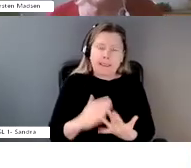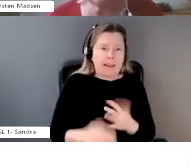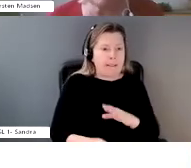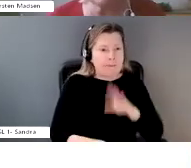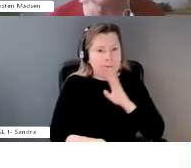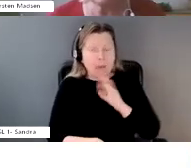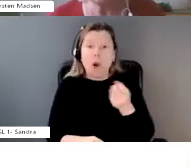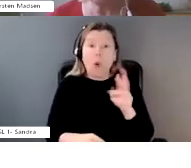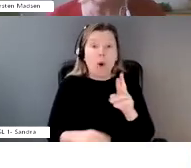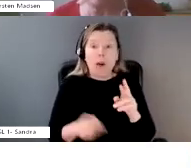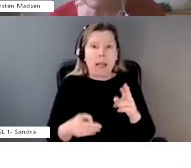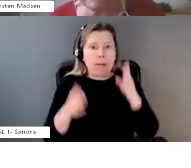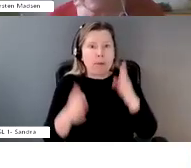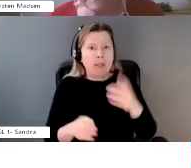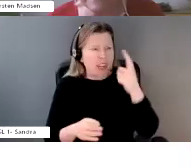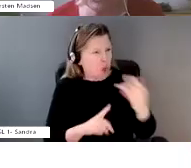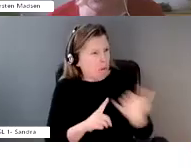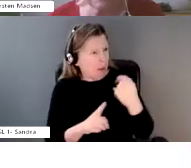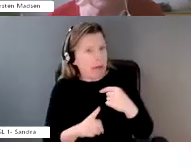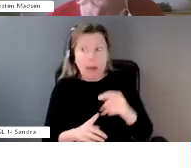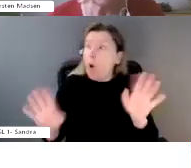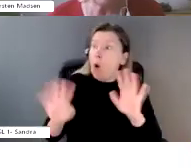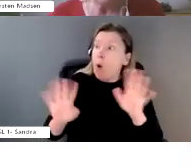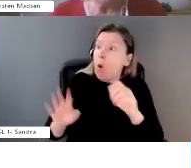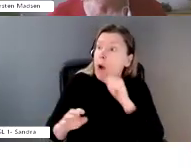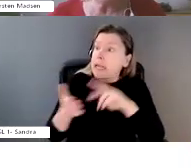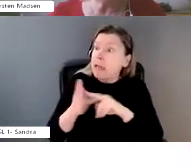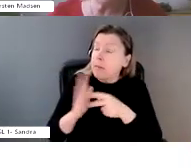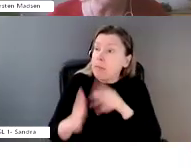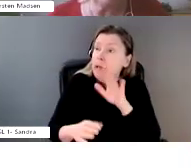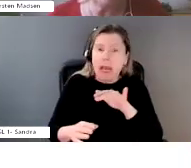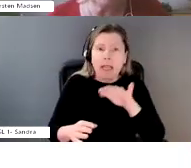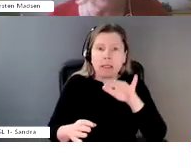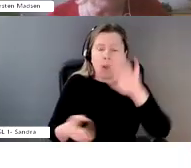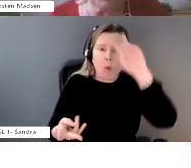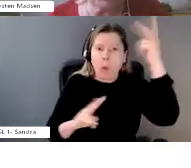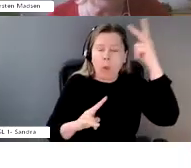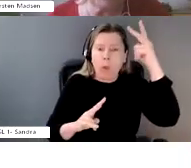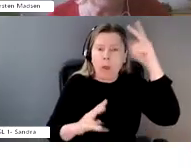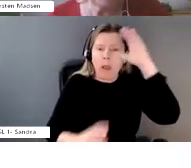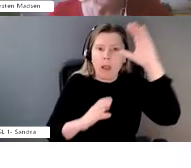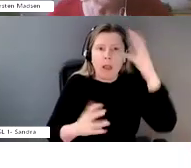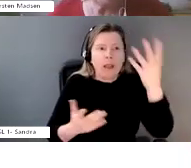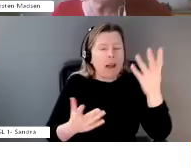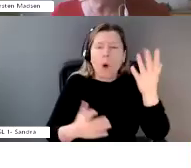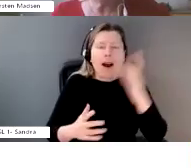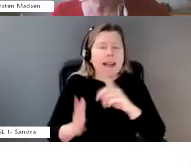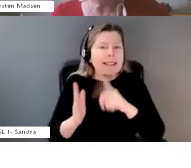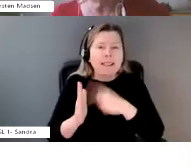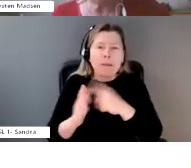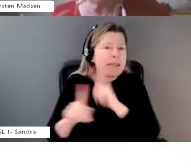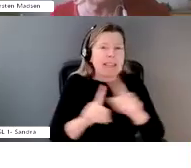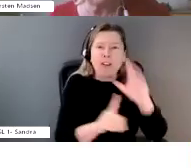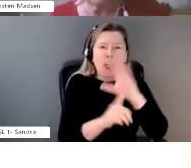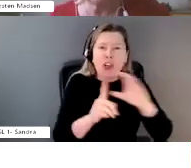bullied when in fact that wasn't the intention. Because depending on cultures, your